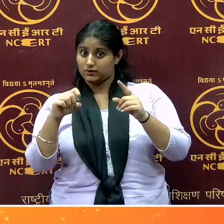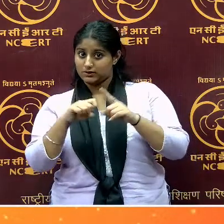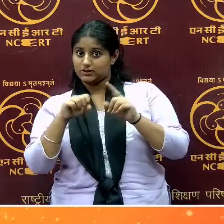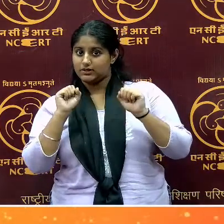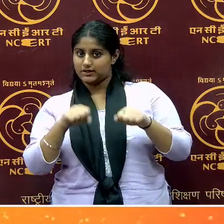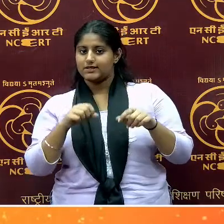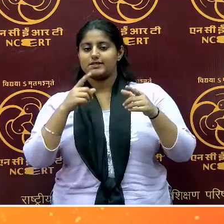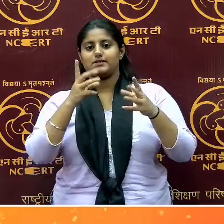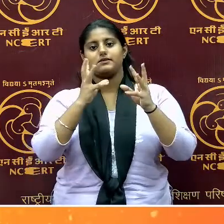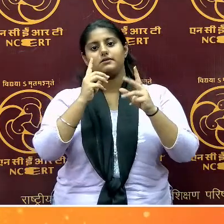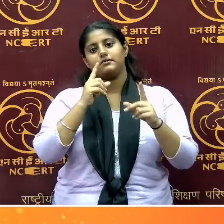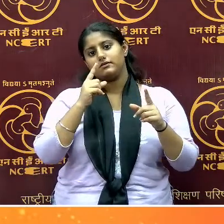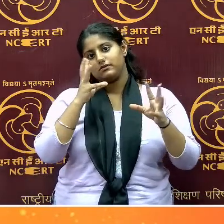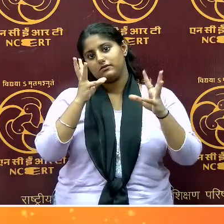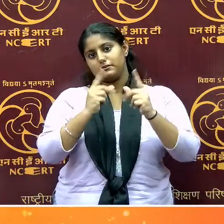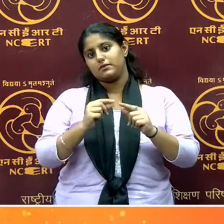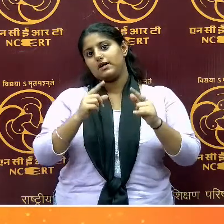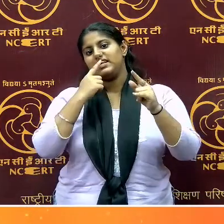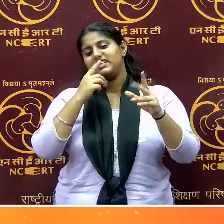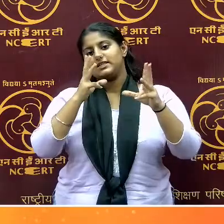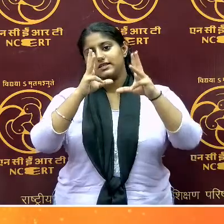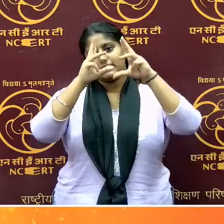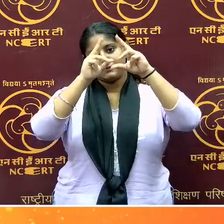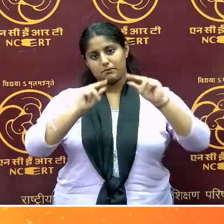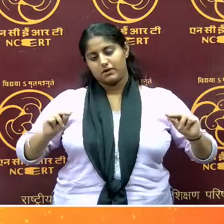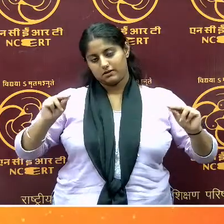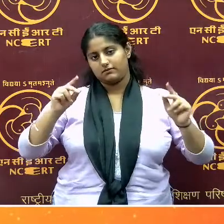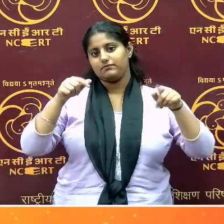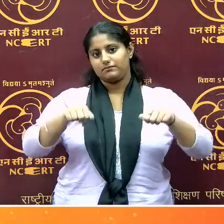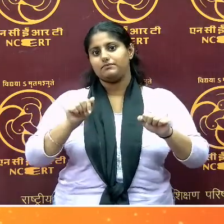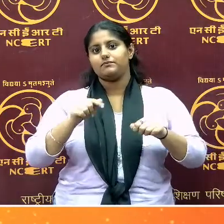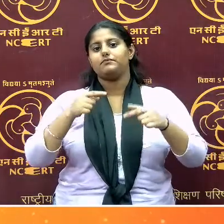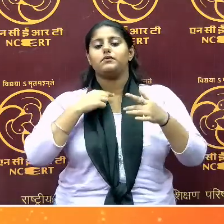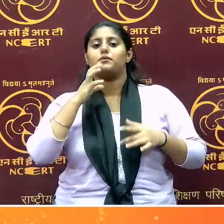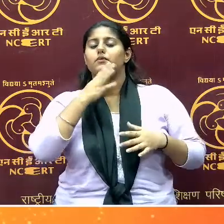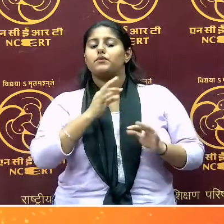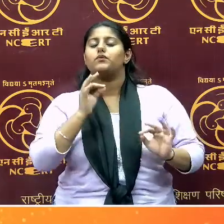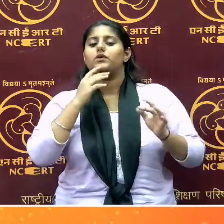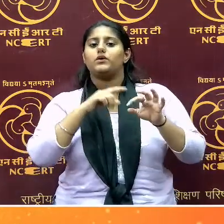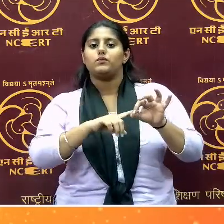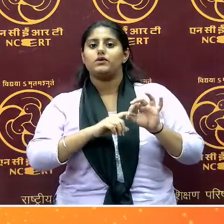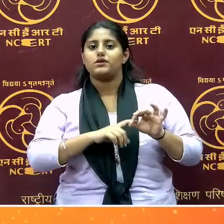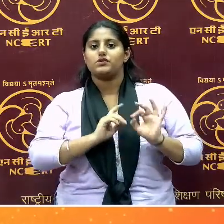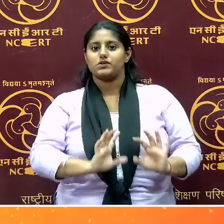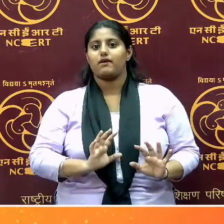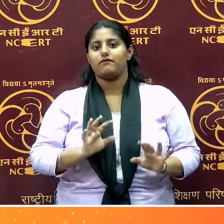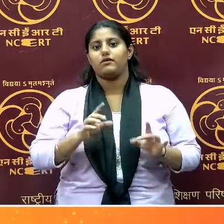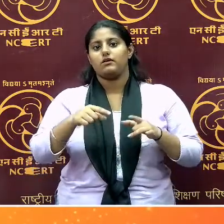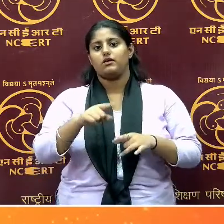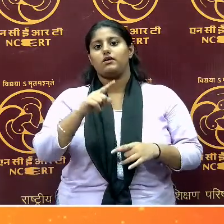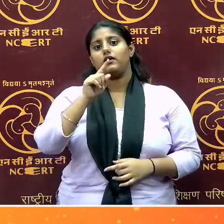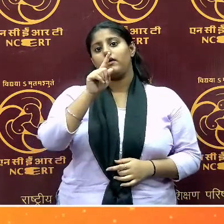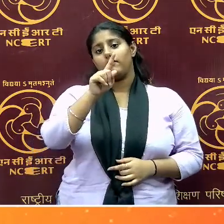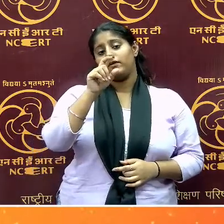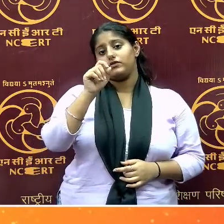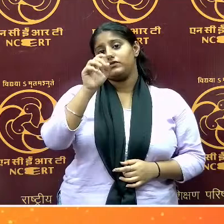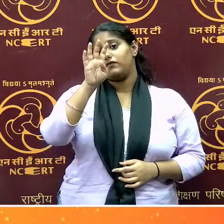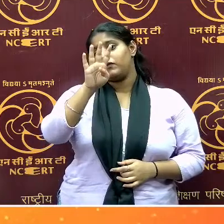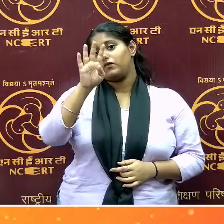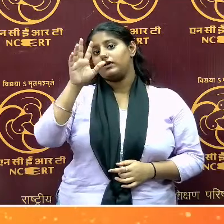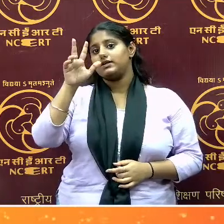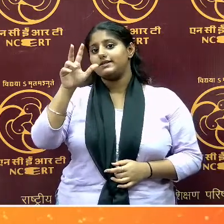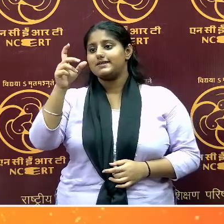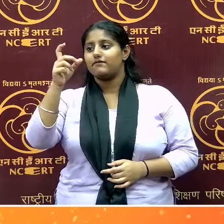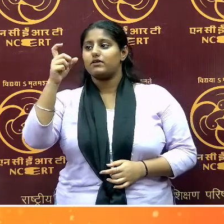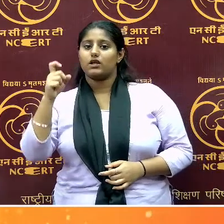Mela textbook, which is a beautiful textbook. You have very interesting questions. Here the number is 1478, children,